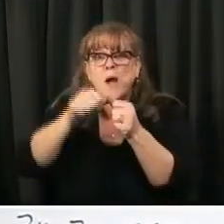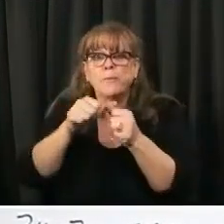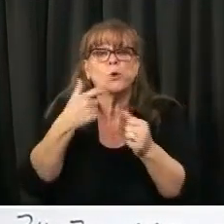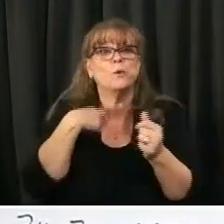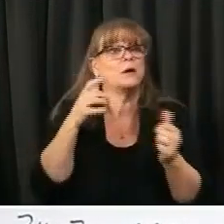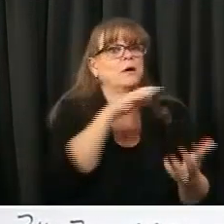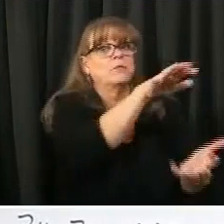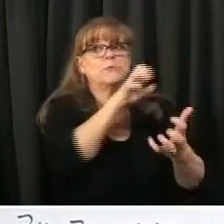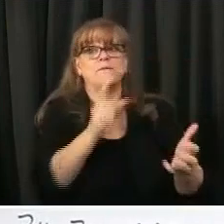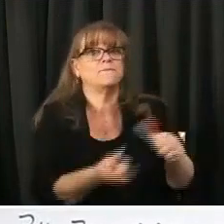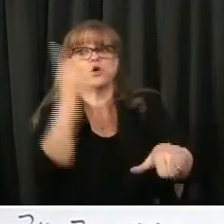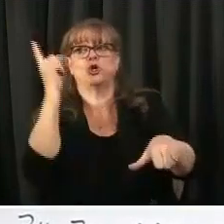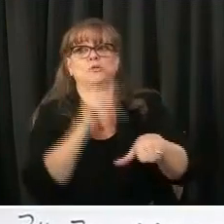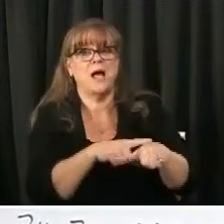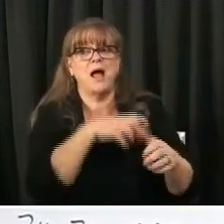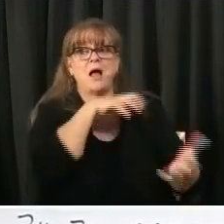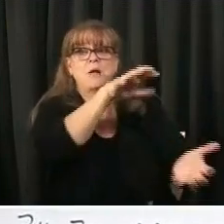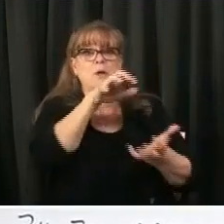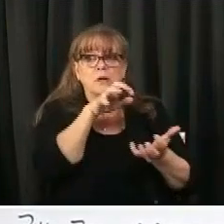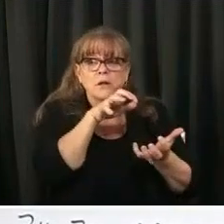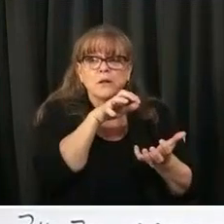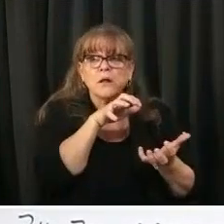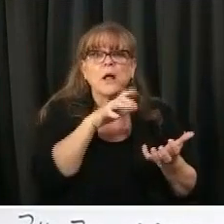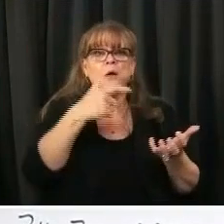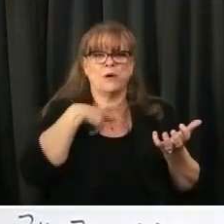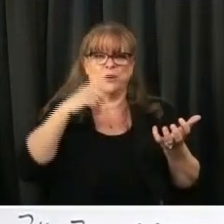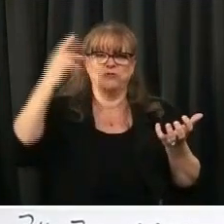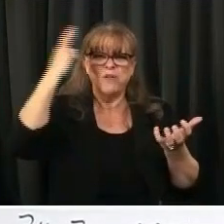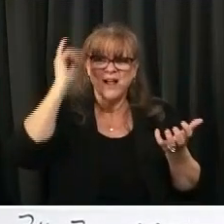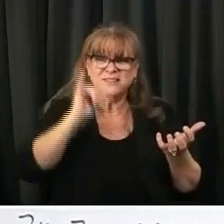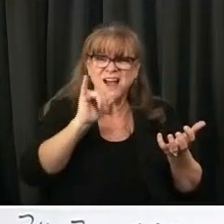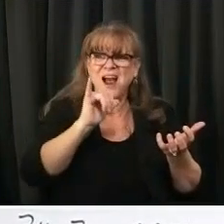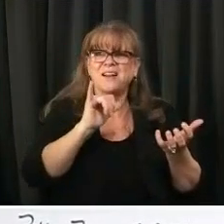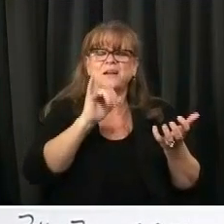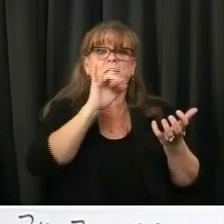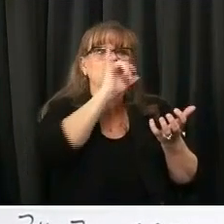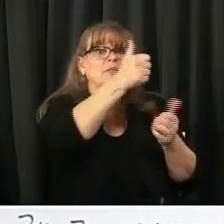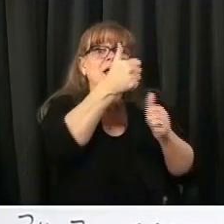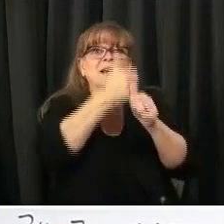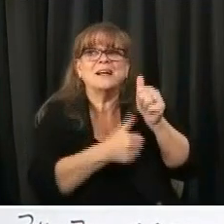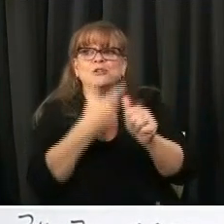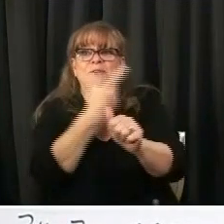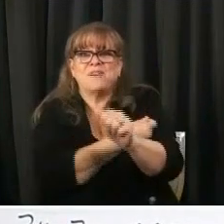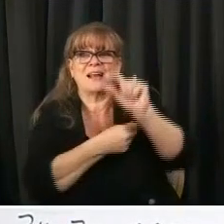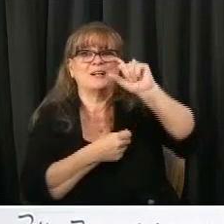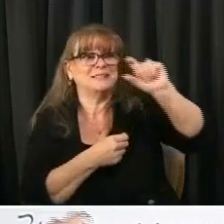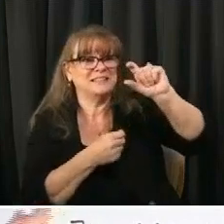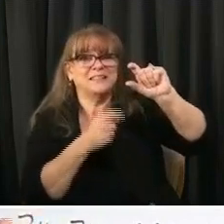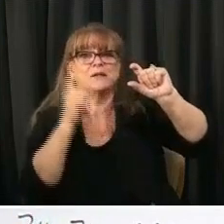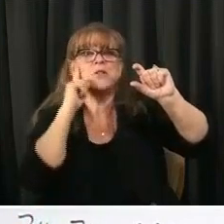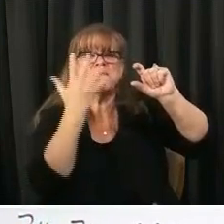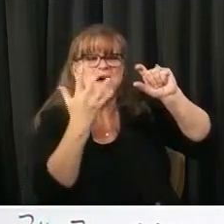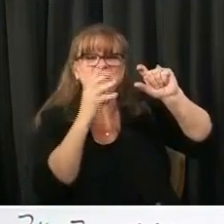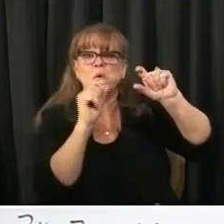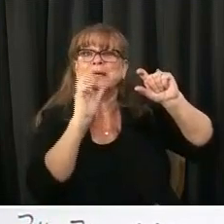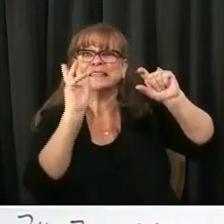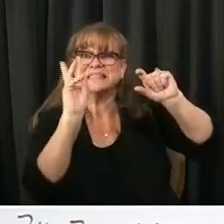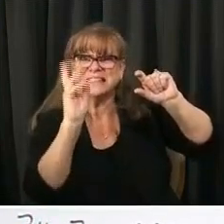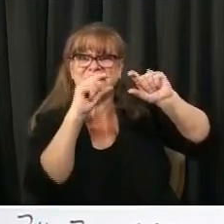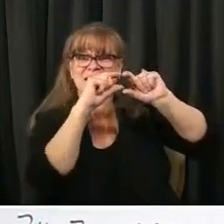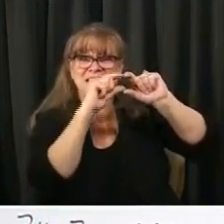in recognition of the clinical fact that there are 6 doses in every 5-dose vial of Pfizer and 11 doses in